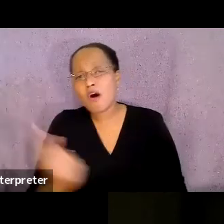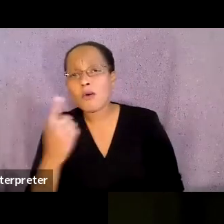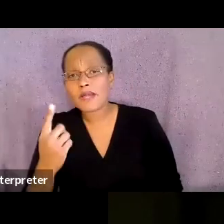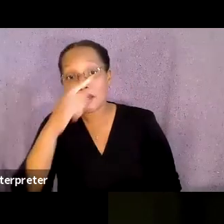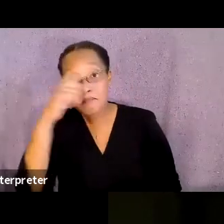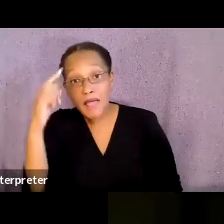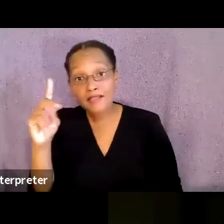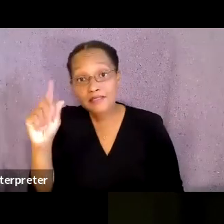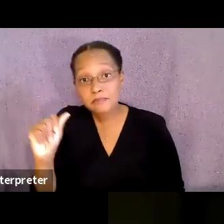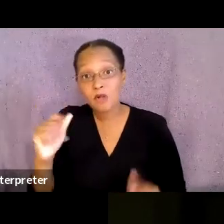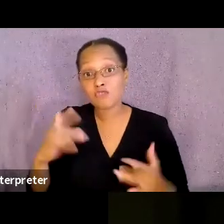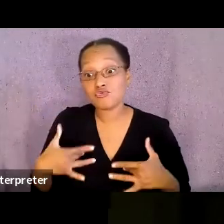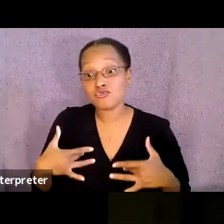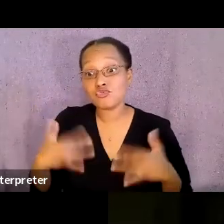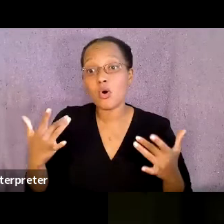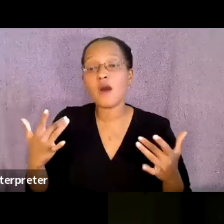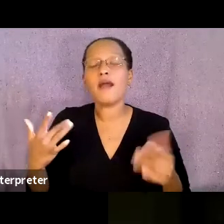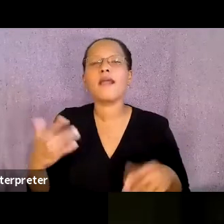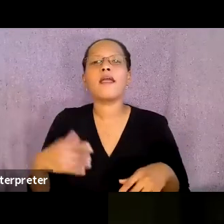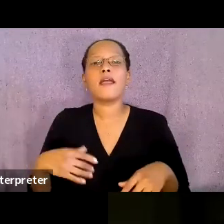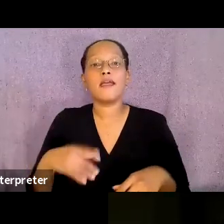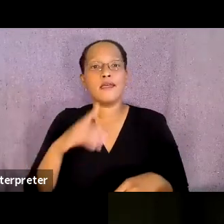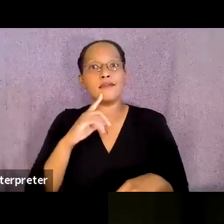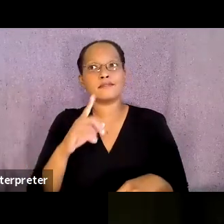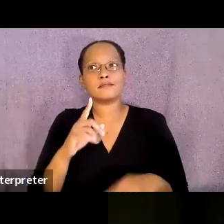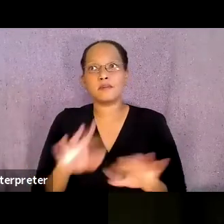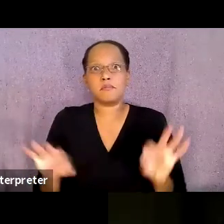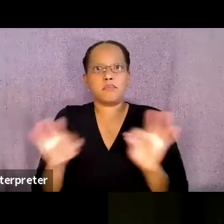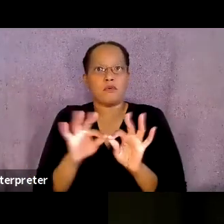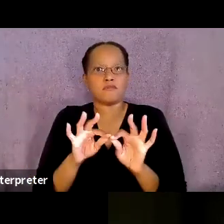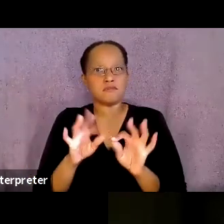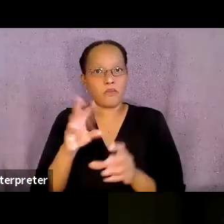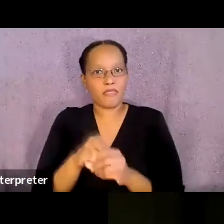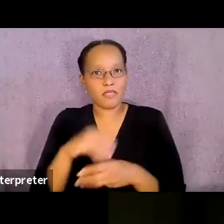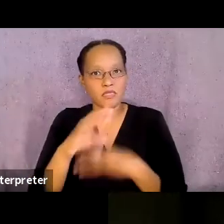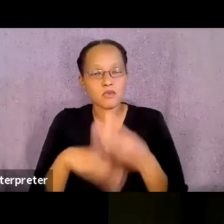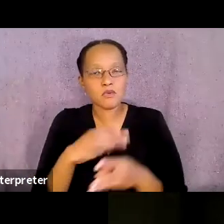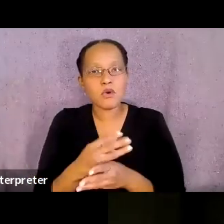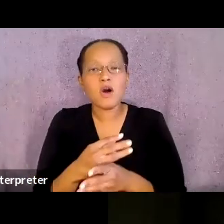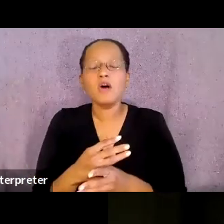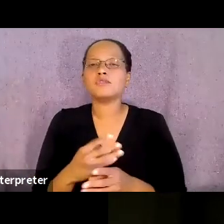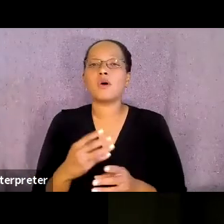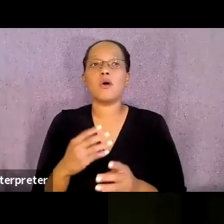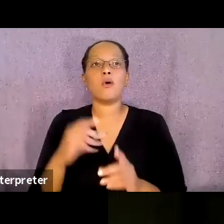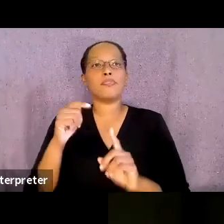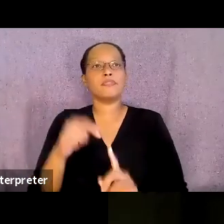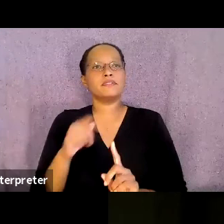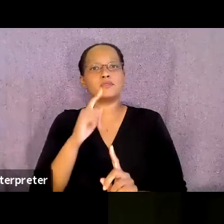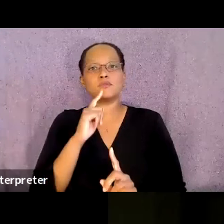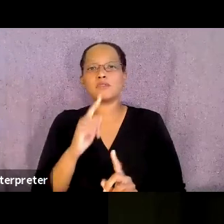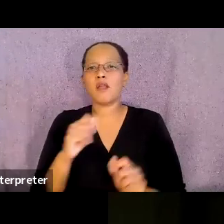that we need more of in the world. So this was just an opportunity for